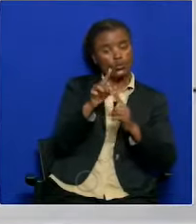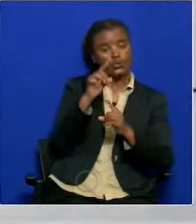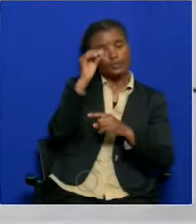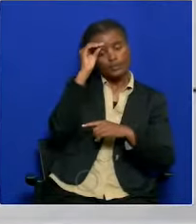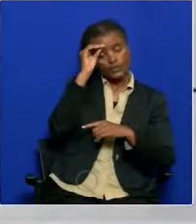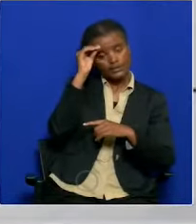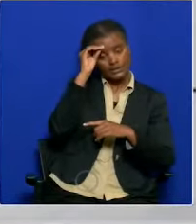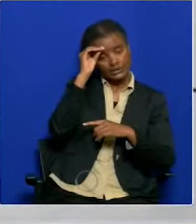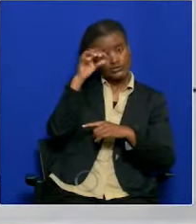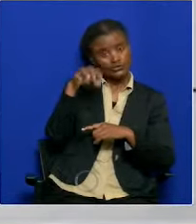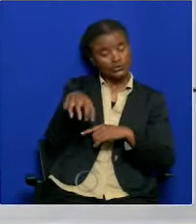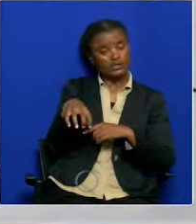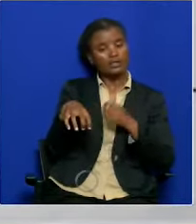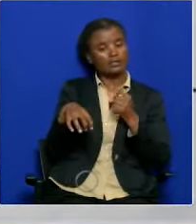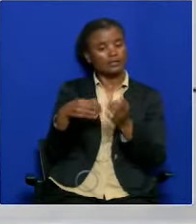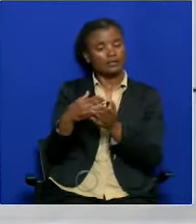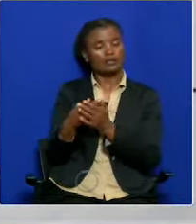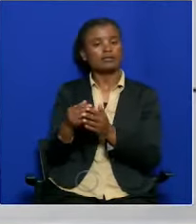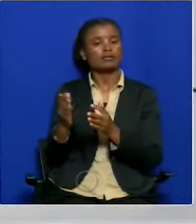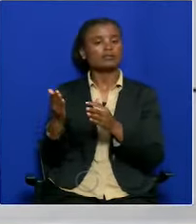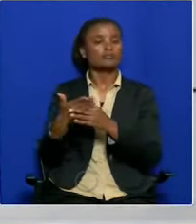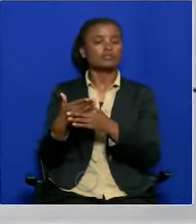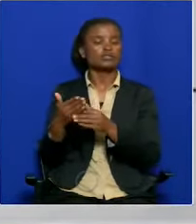entrapment for that particular person.